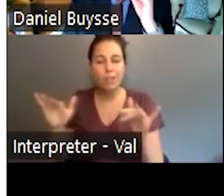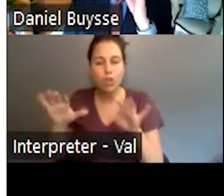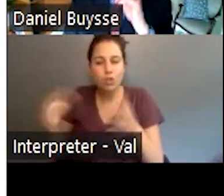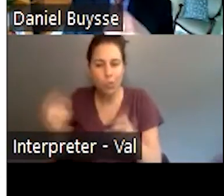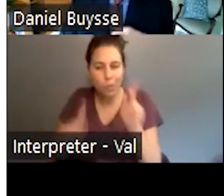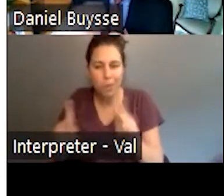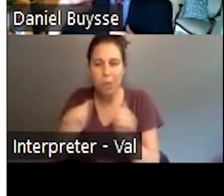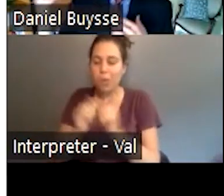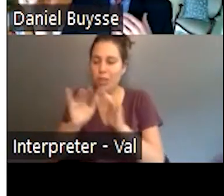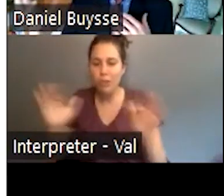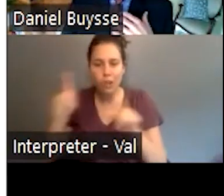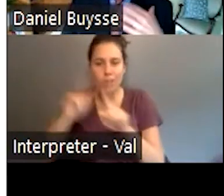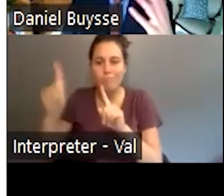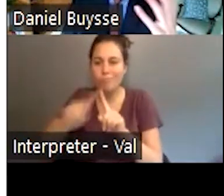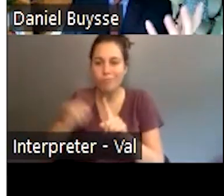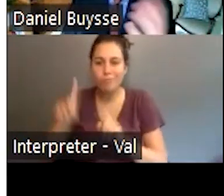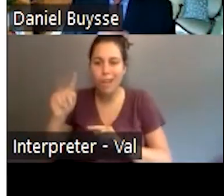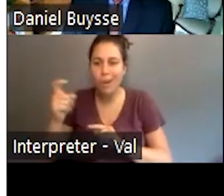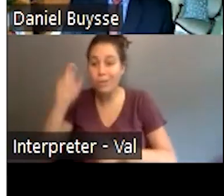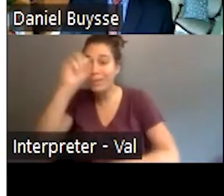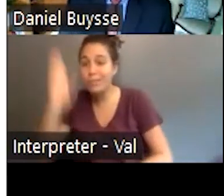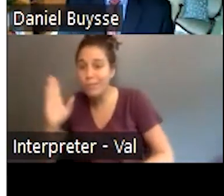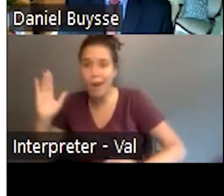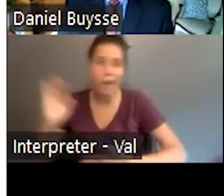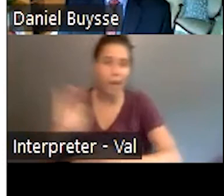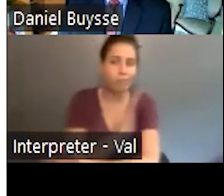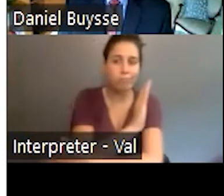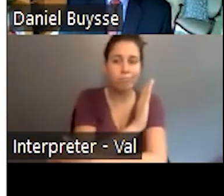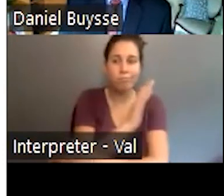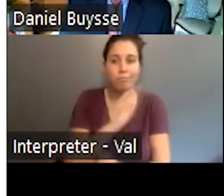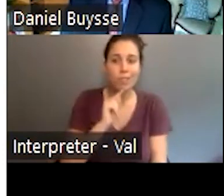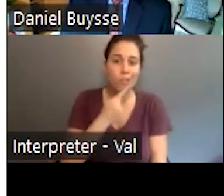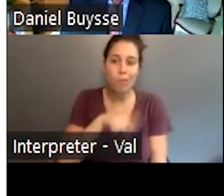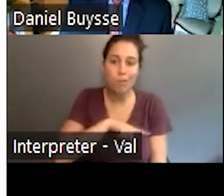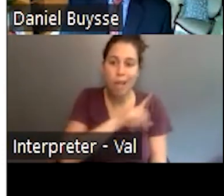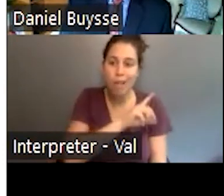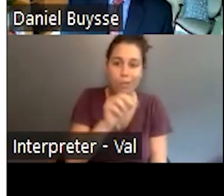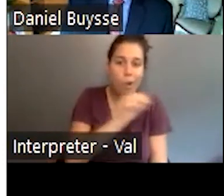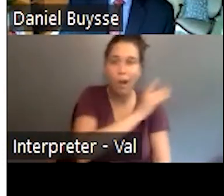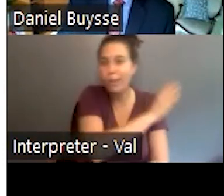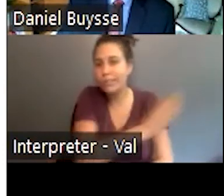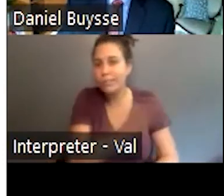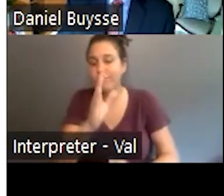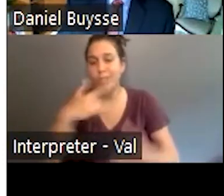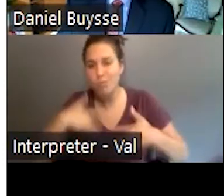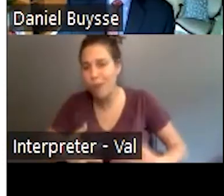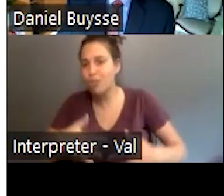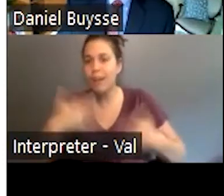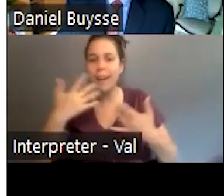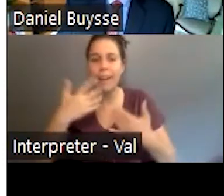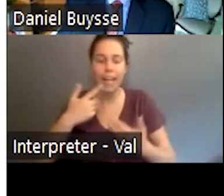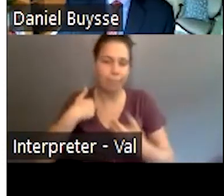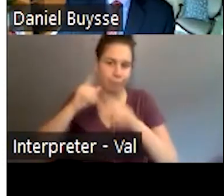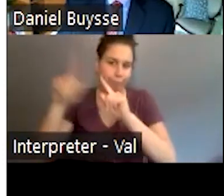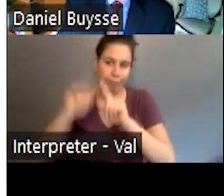diverse diagnoses ranging from schizophrenia to severe personality disorders to intractable depression. These were people in